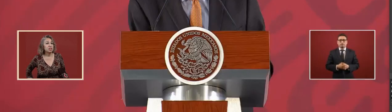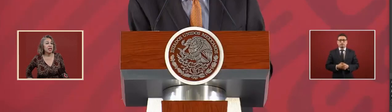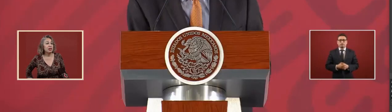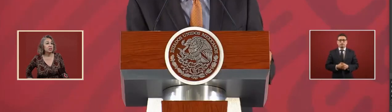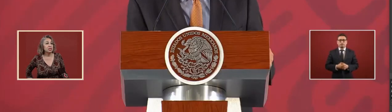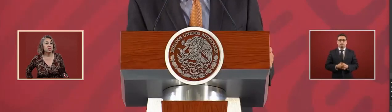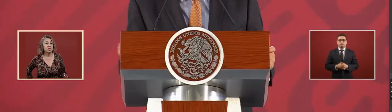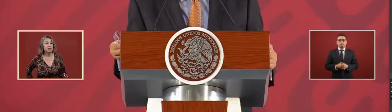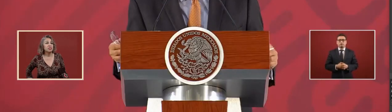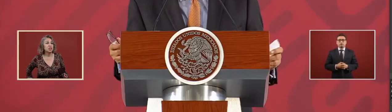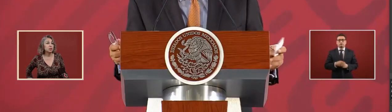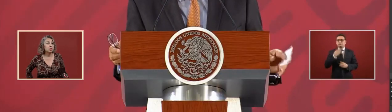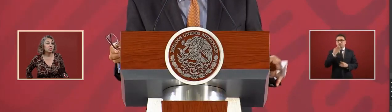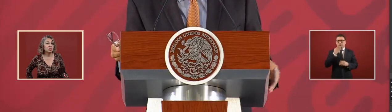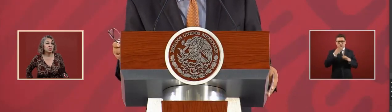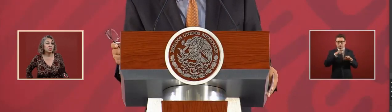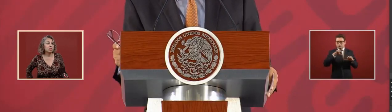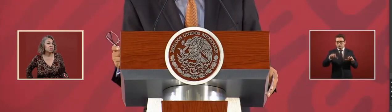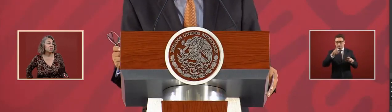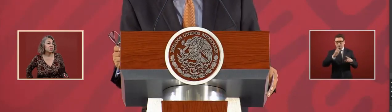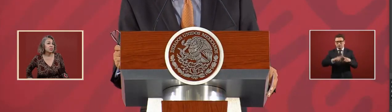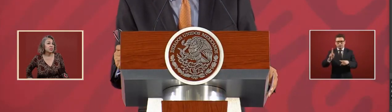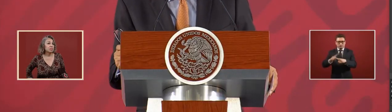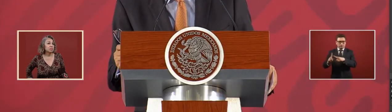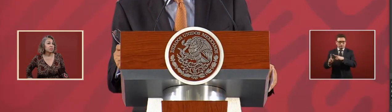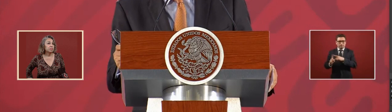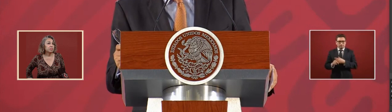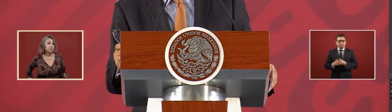there's thousands of schools